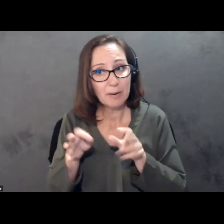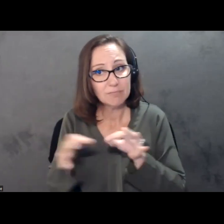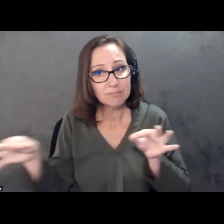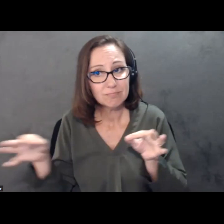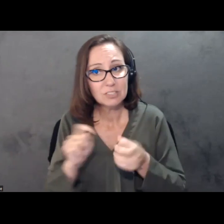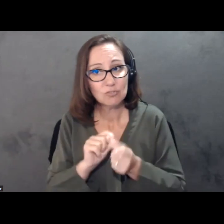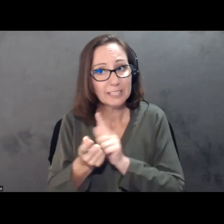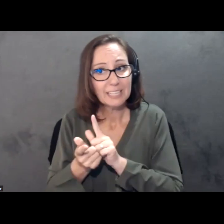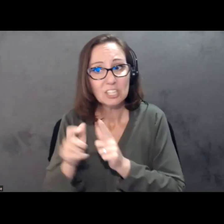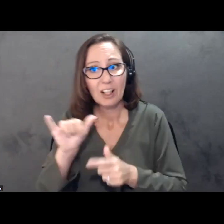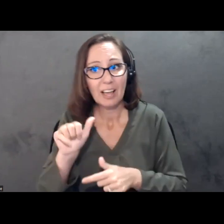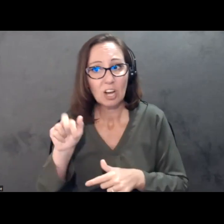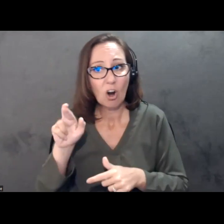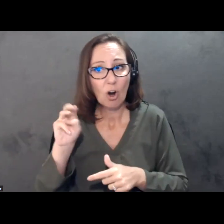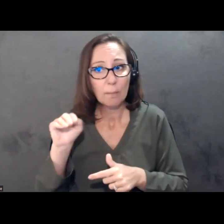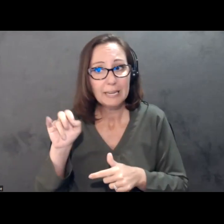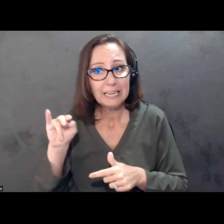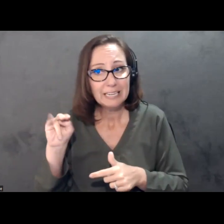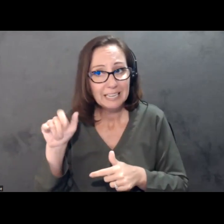translations as well, like Armenian,